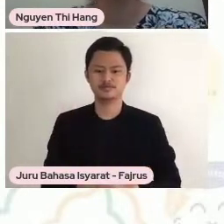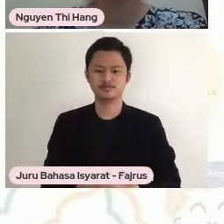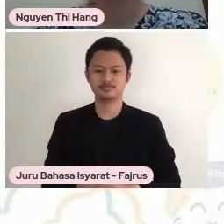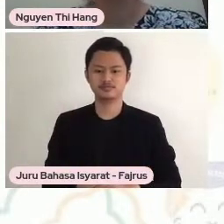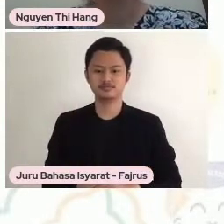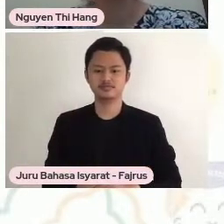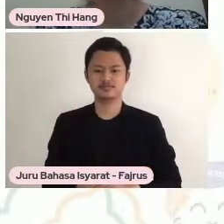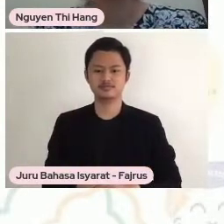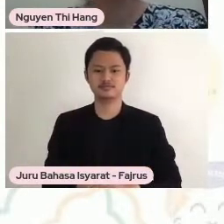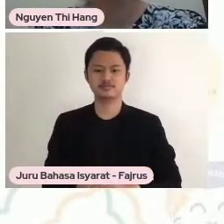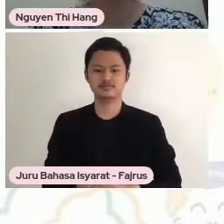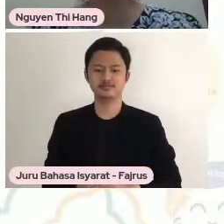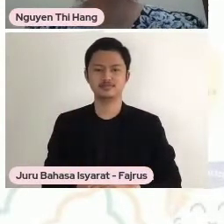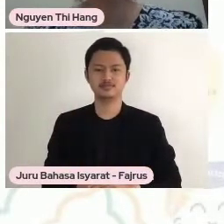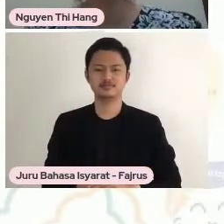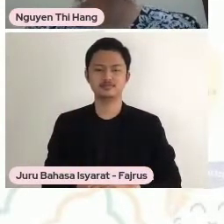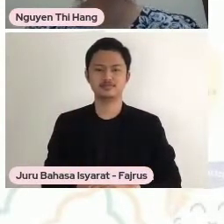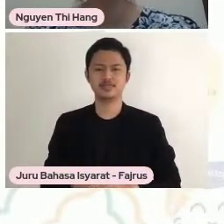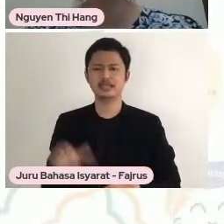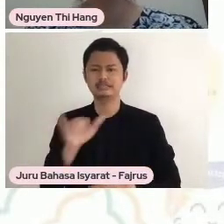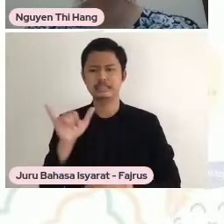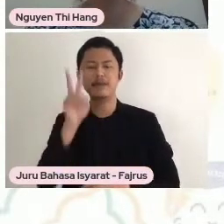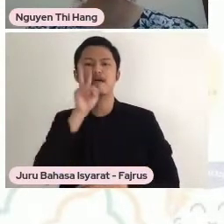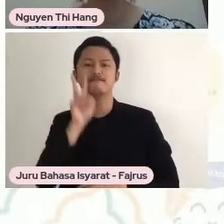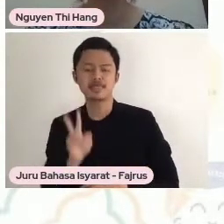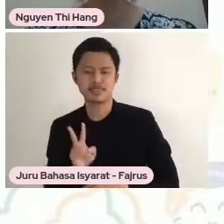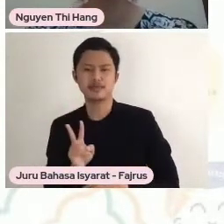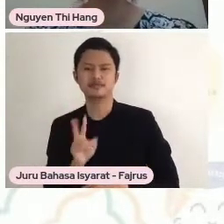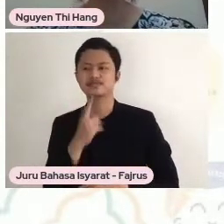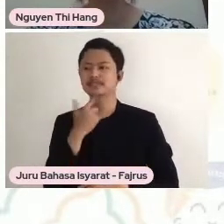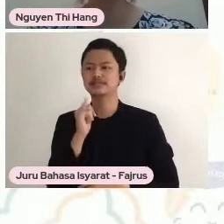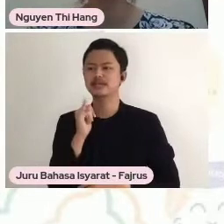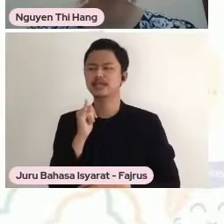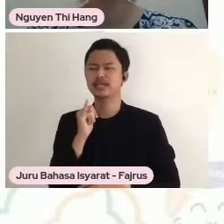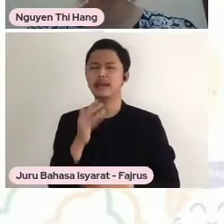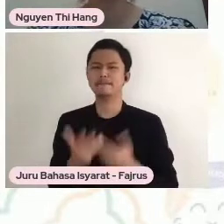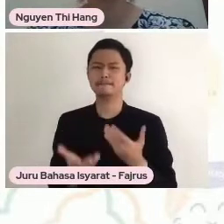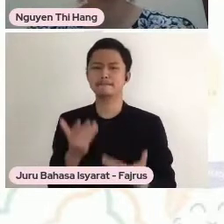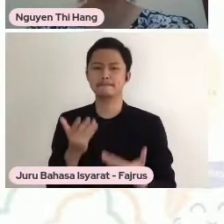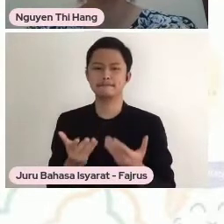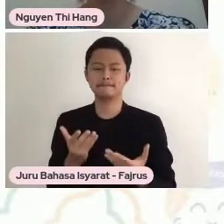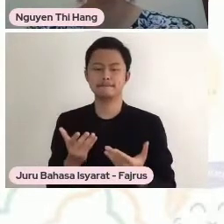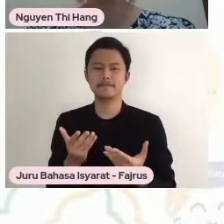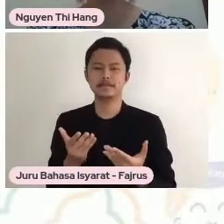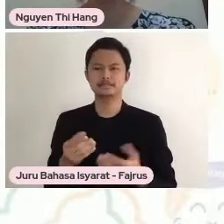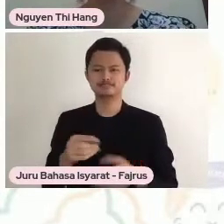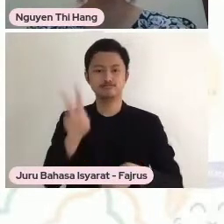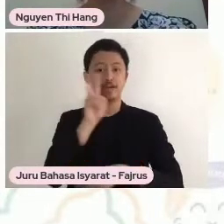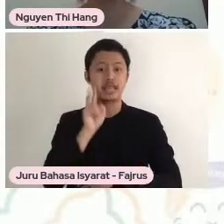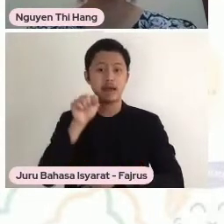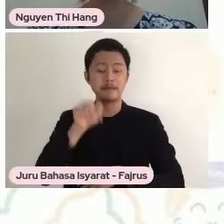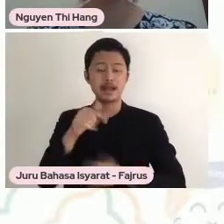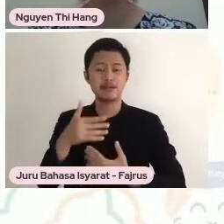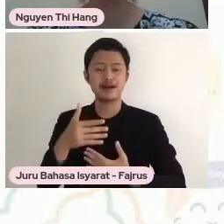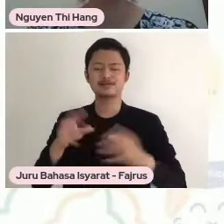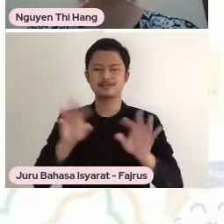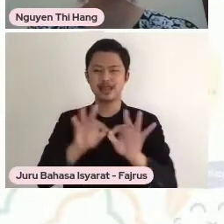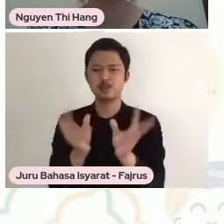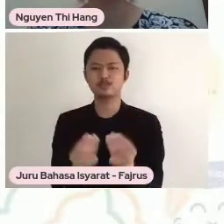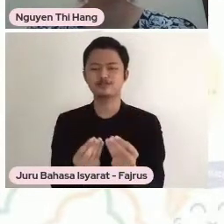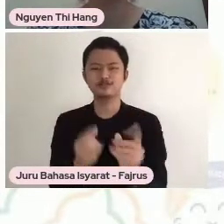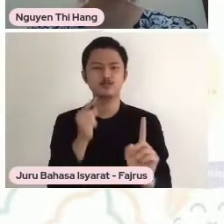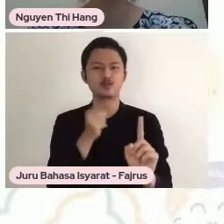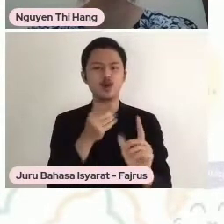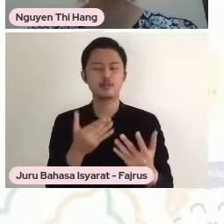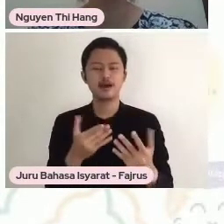Yeah, so Vietnam also is the most inclusive in terms of education of